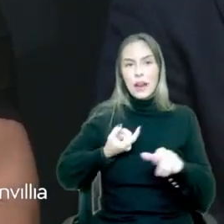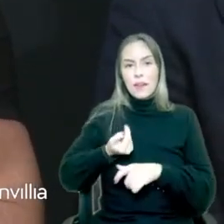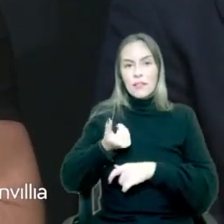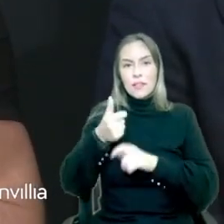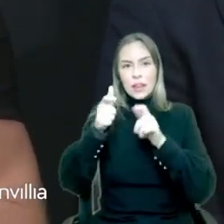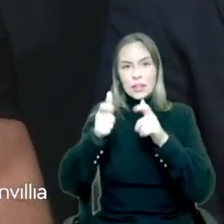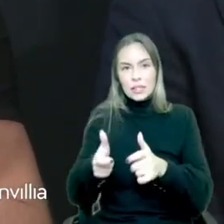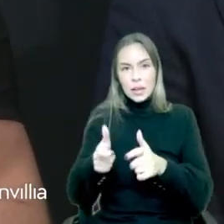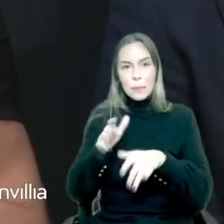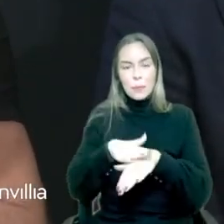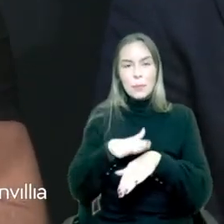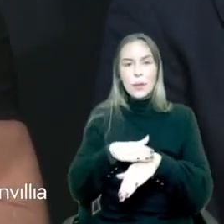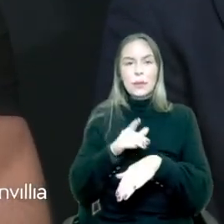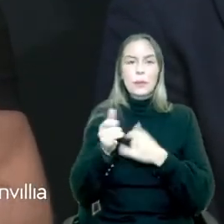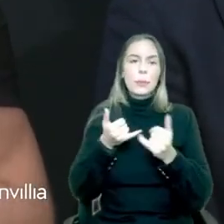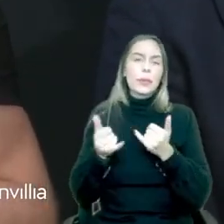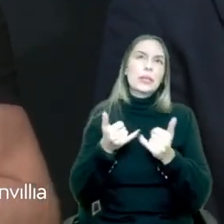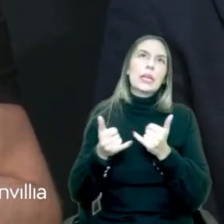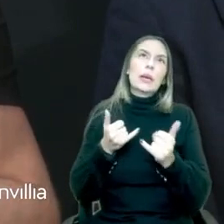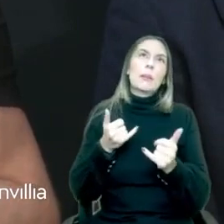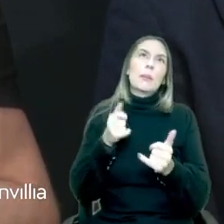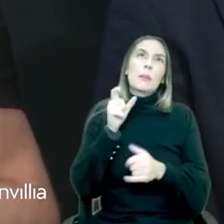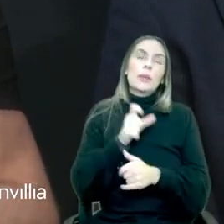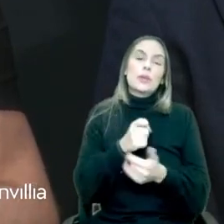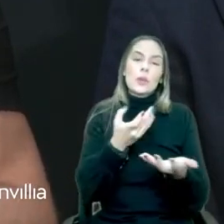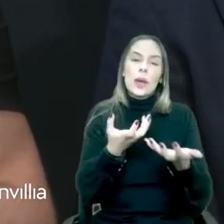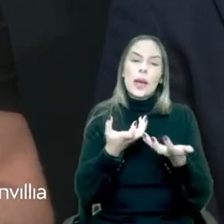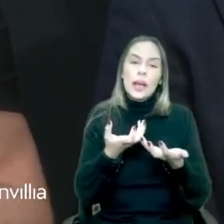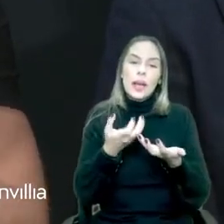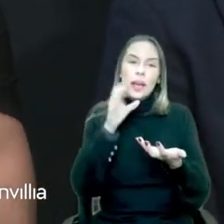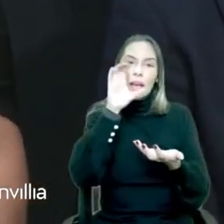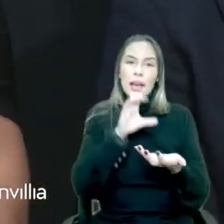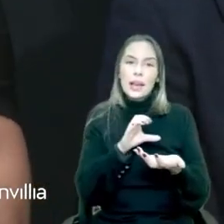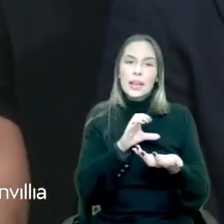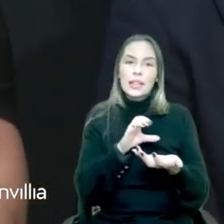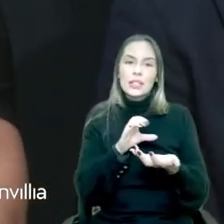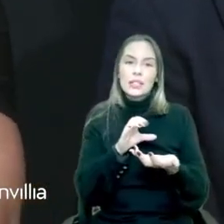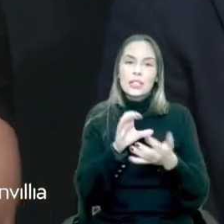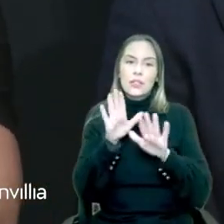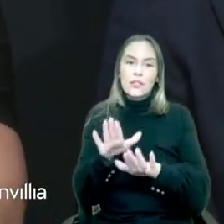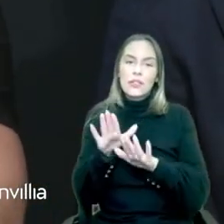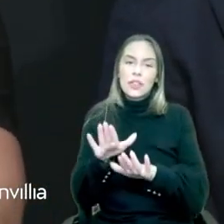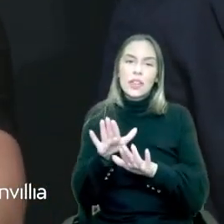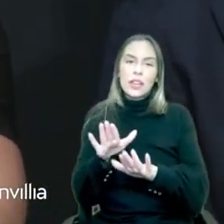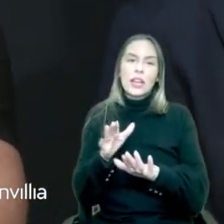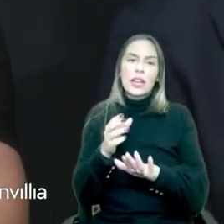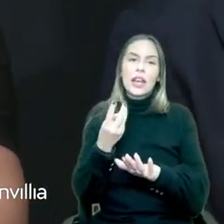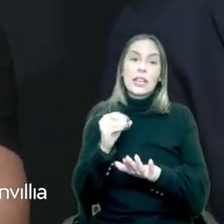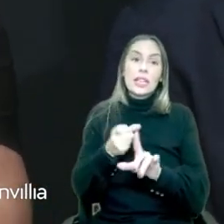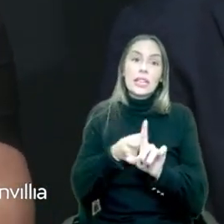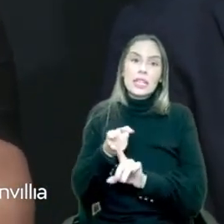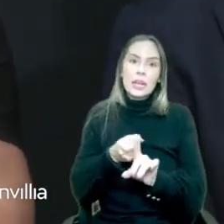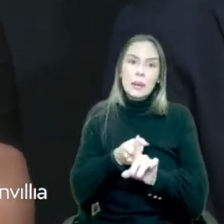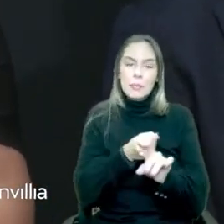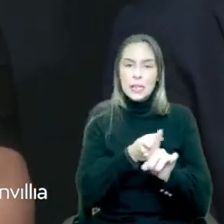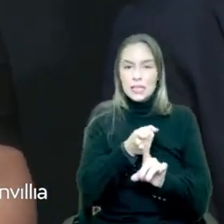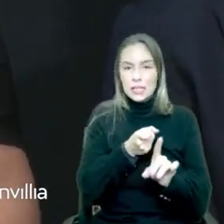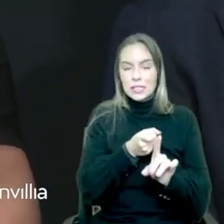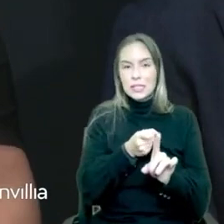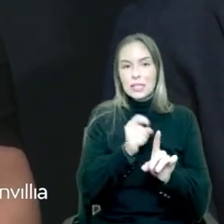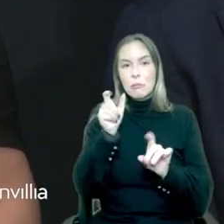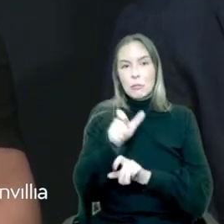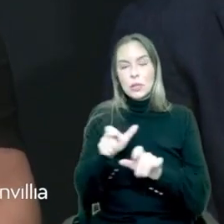a loan with a duration of 30 months. I forecast the likelihood of the customer being around to fulfill